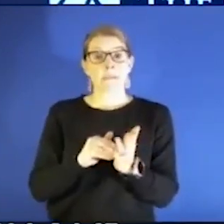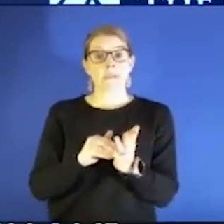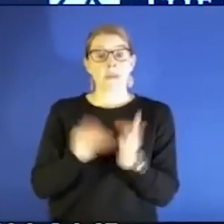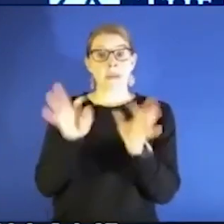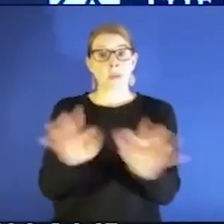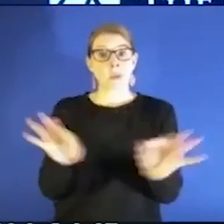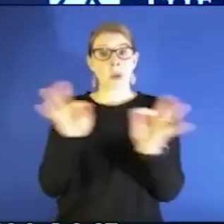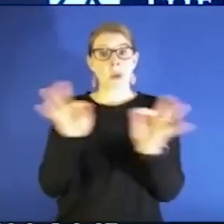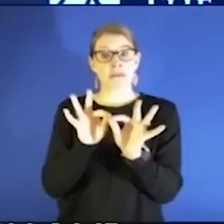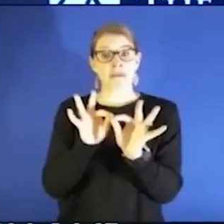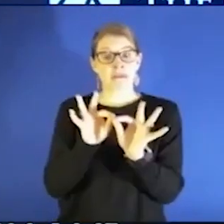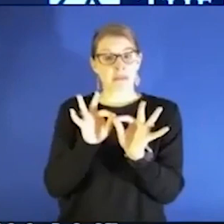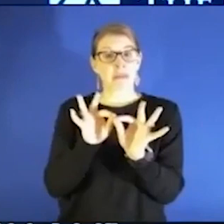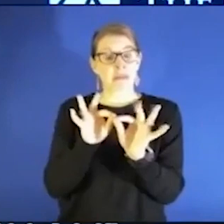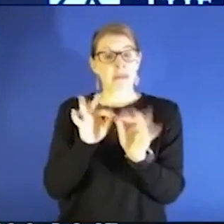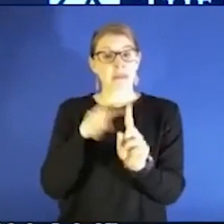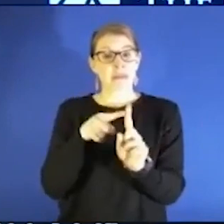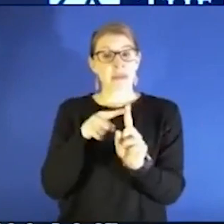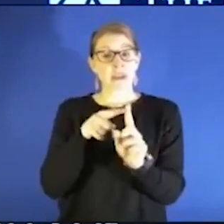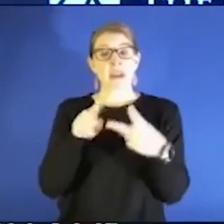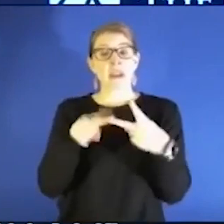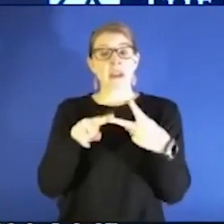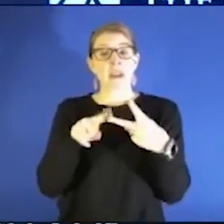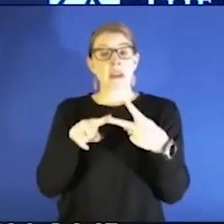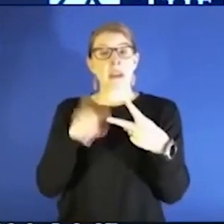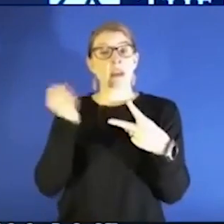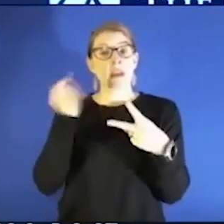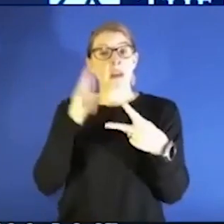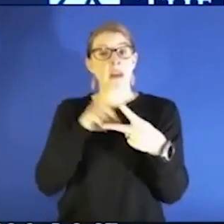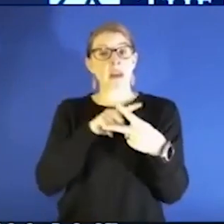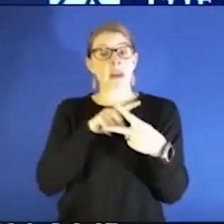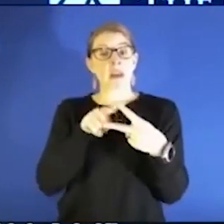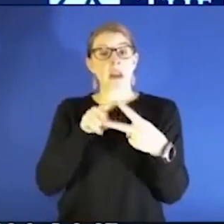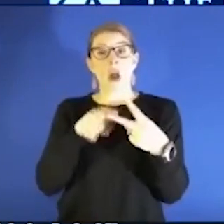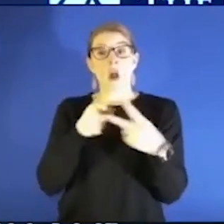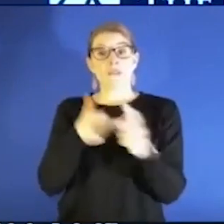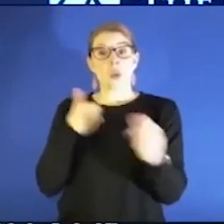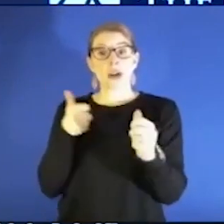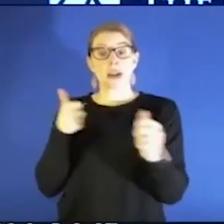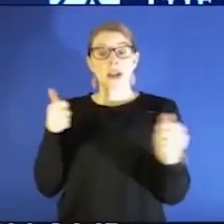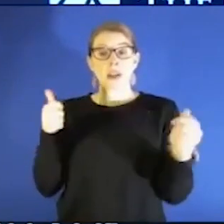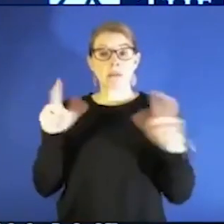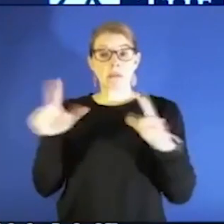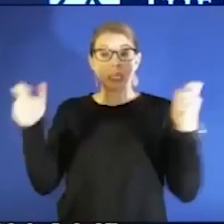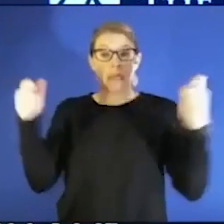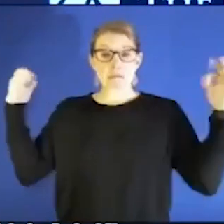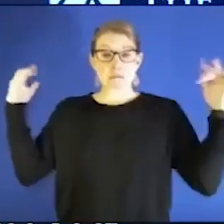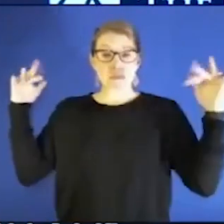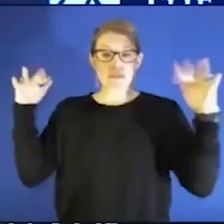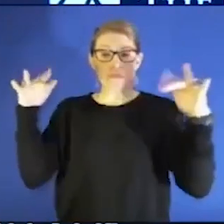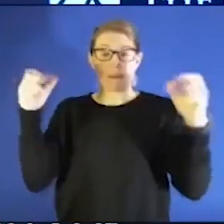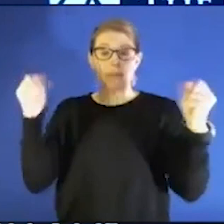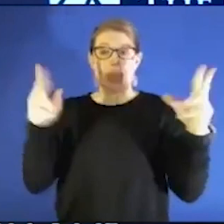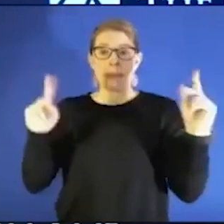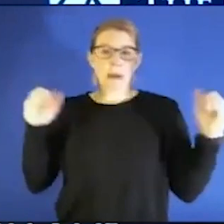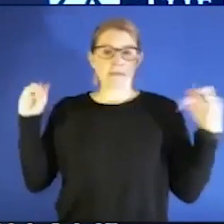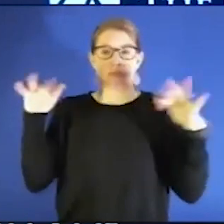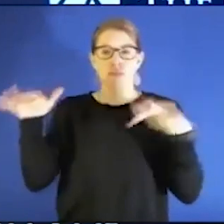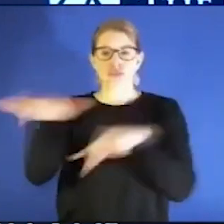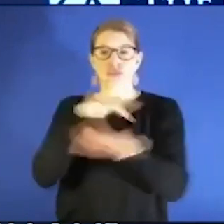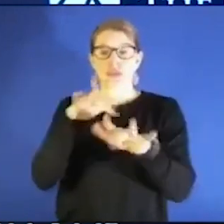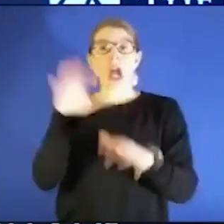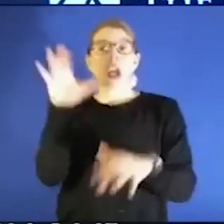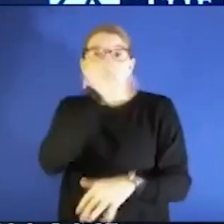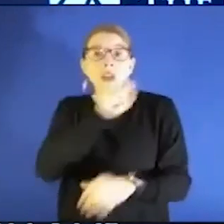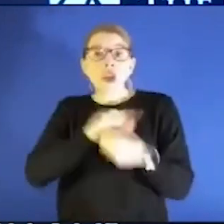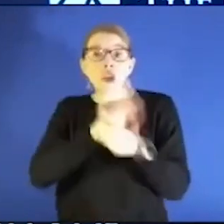Dr. Hawkinson mentioned too, in addition to those things, avoiding large crowds. Assume that there is COVID anywhere. When you're in a group